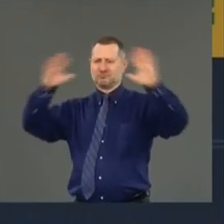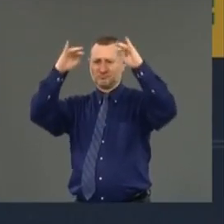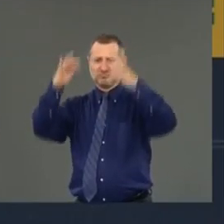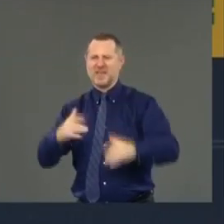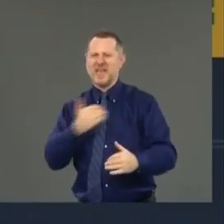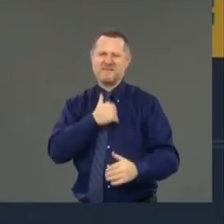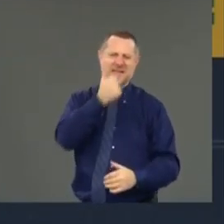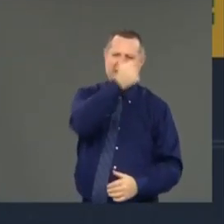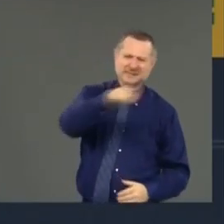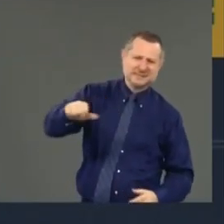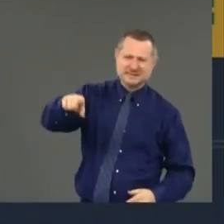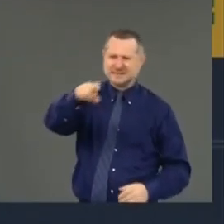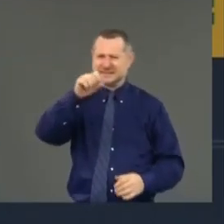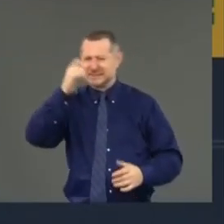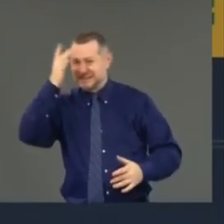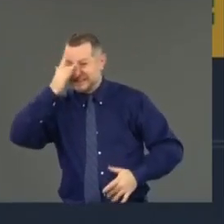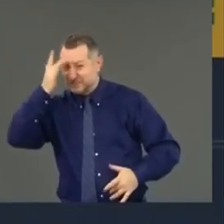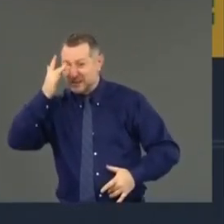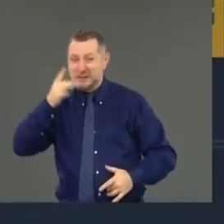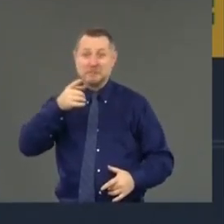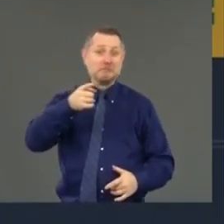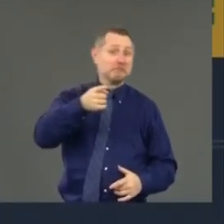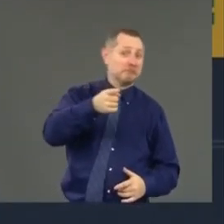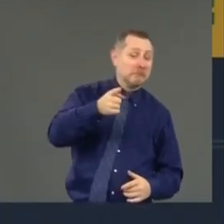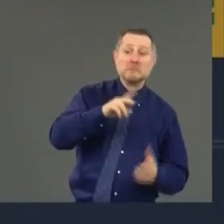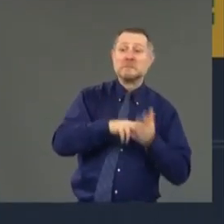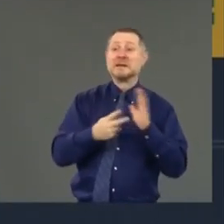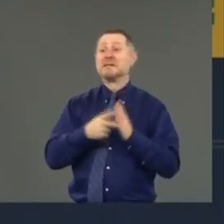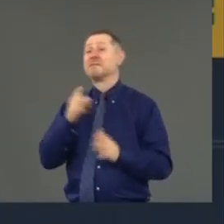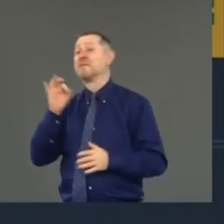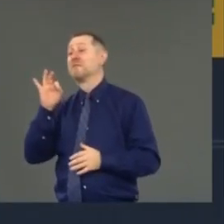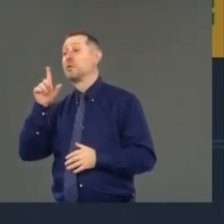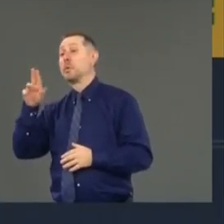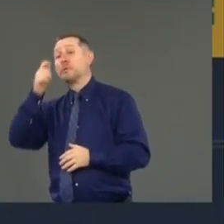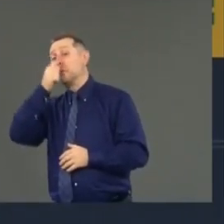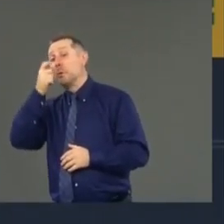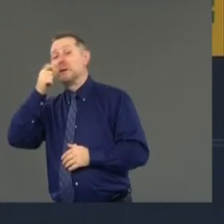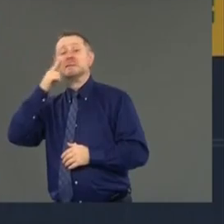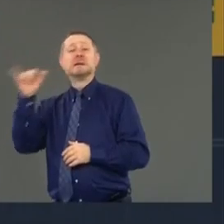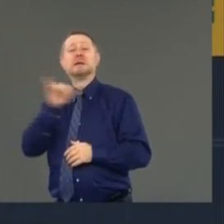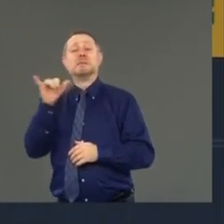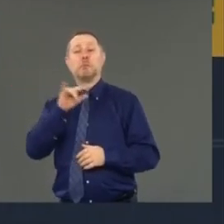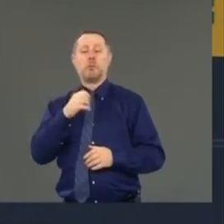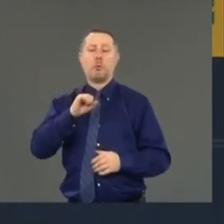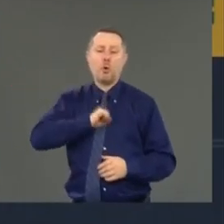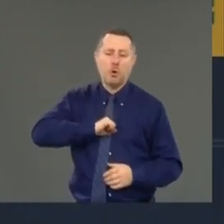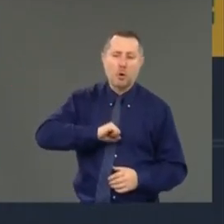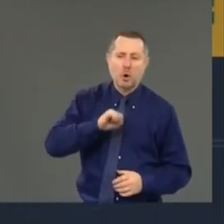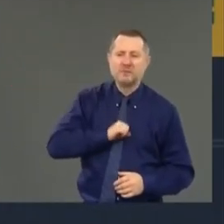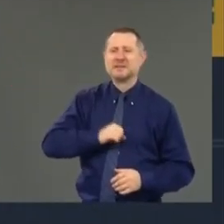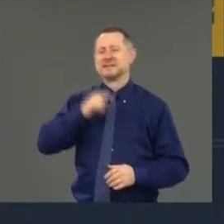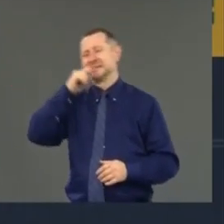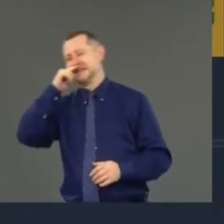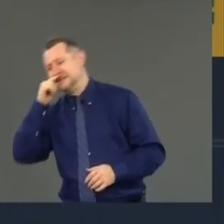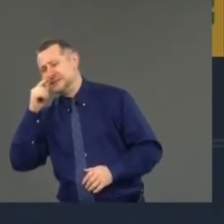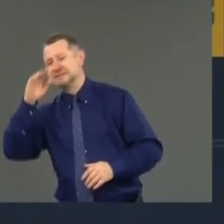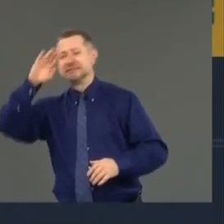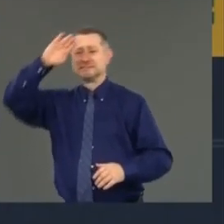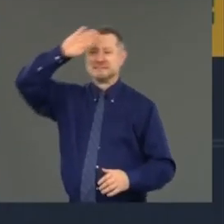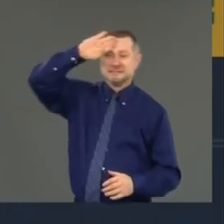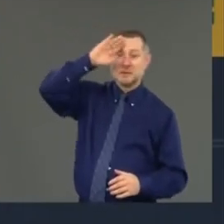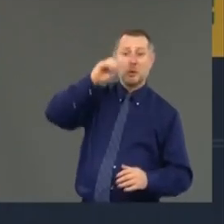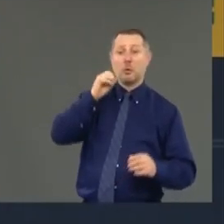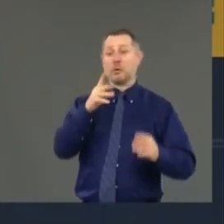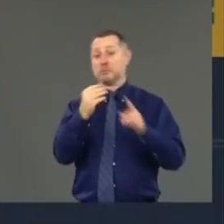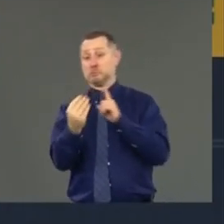basically flu-like symptoms, so if you cough, you sneeze, you have a fever, any symptoms, you're exposed to a person who has COVID,